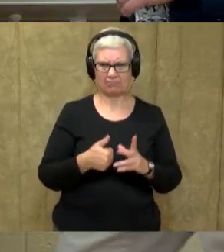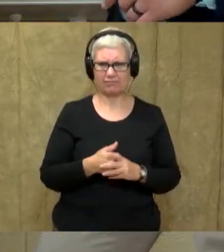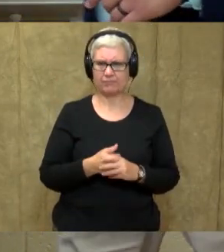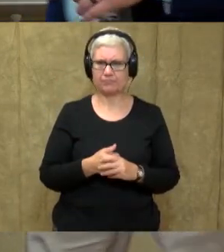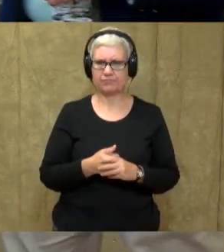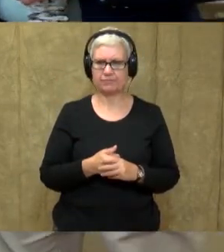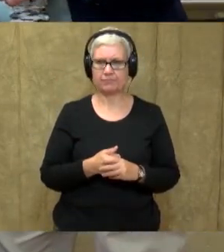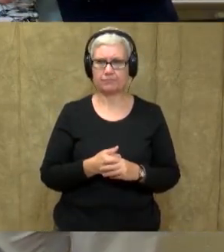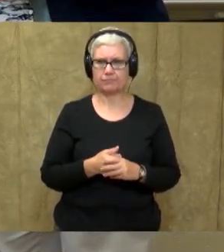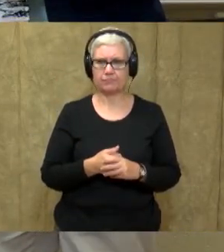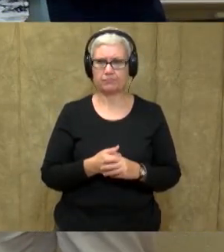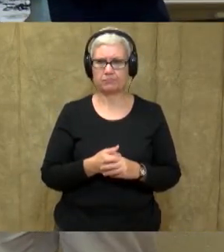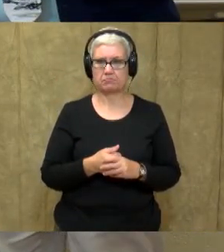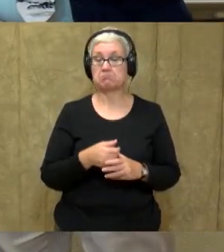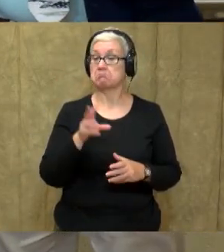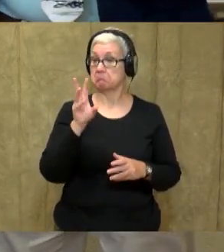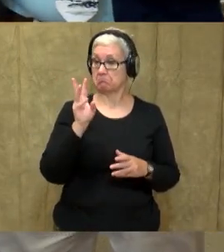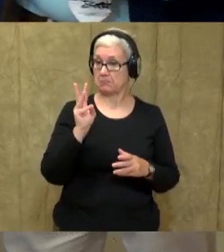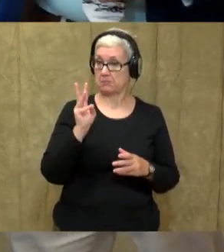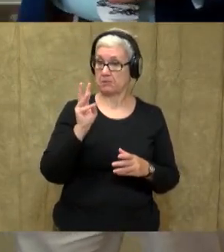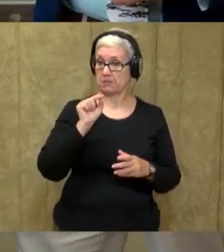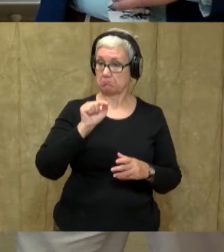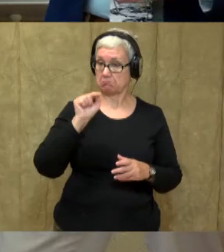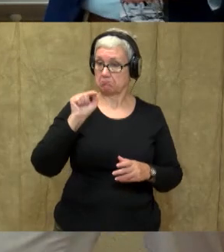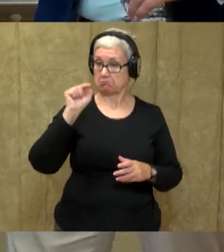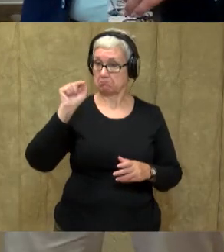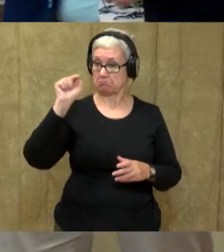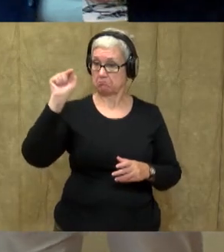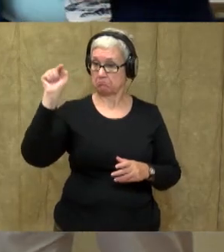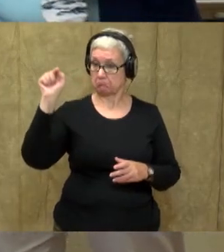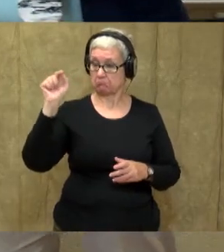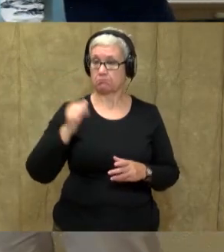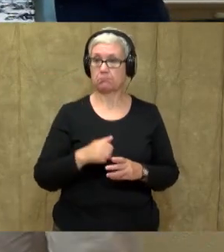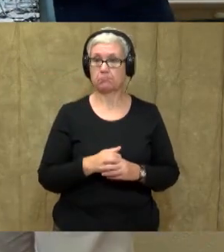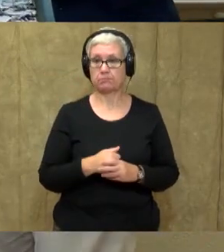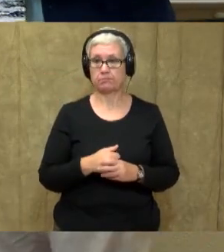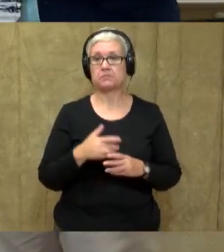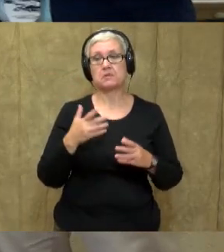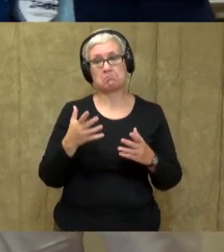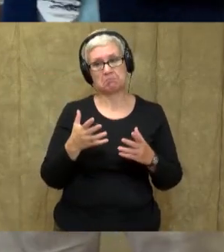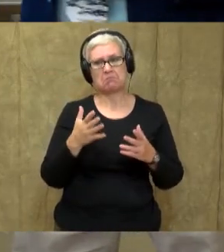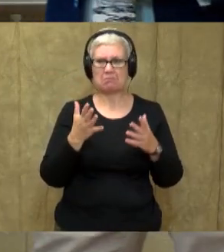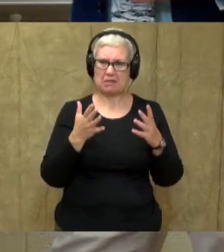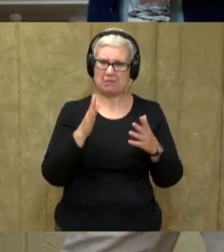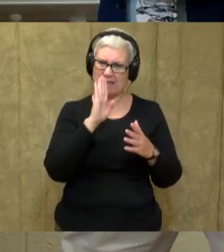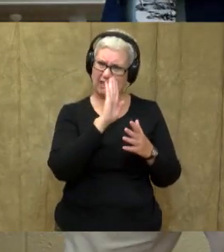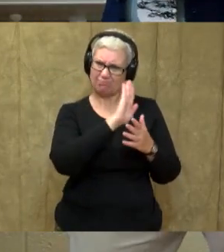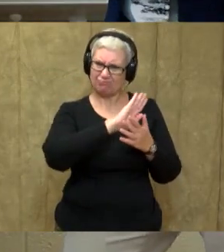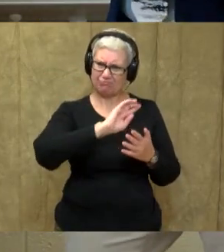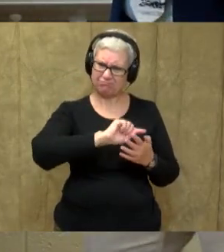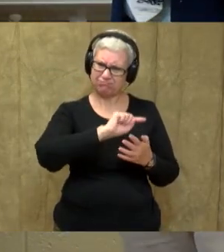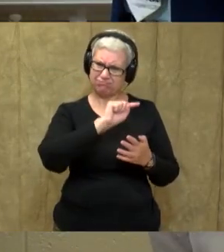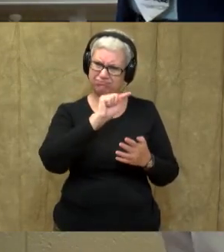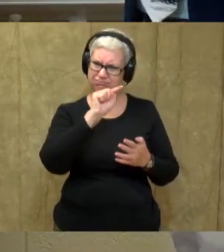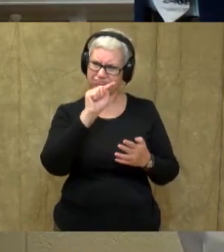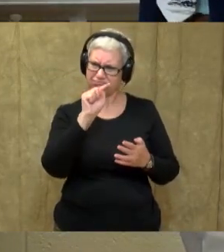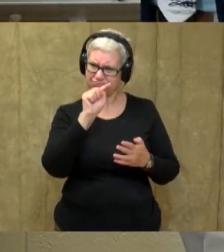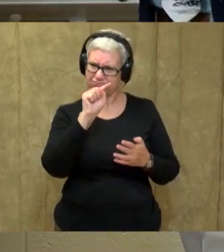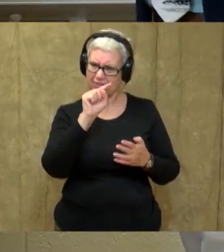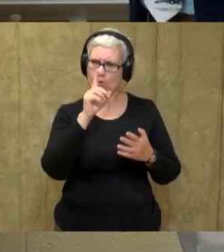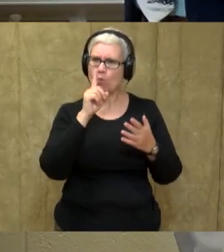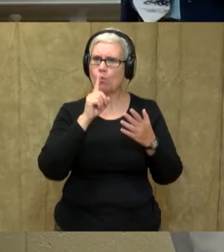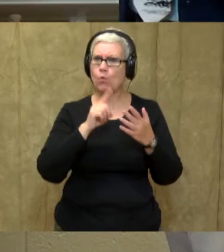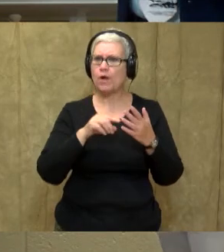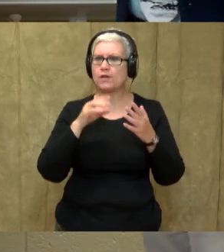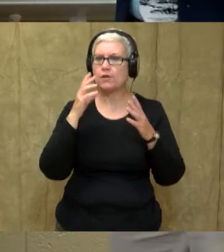And you might say that there are 6 points. You might say that these points kind of line up in a straight line. But what do you